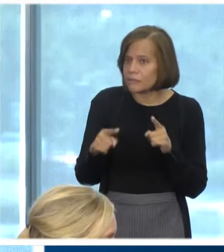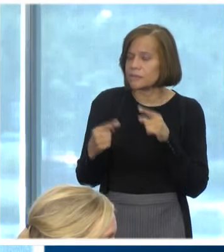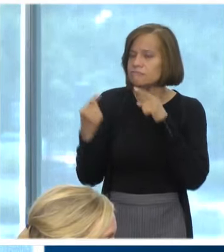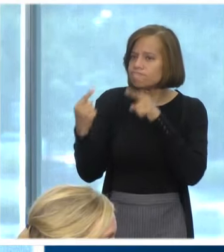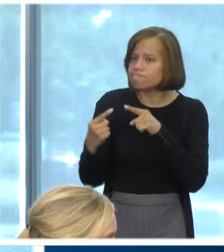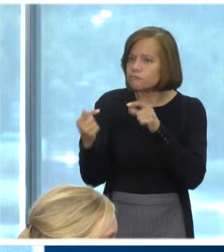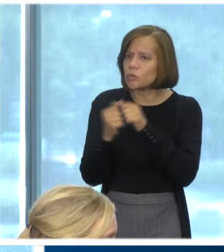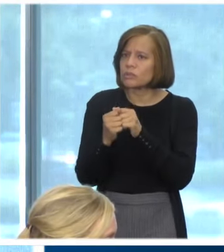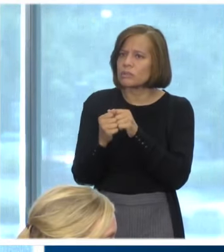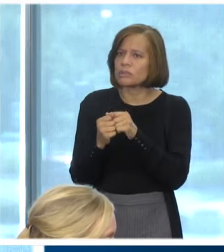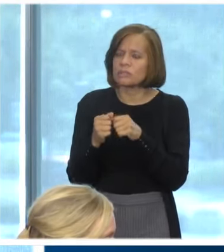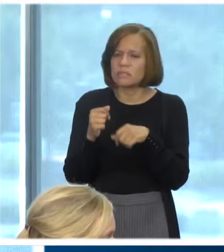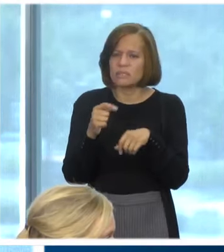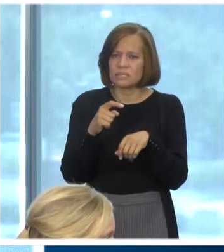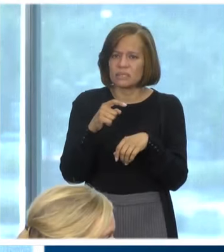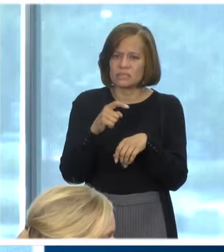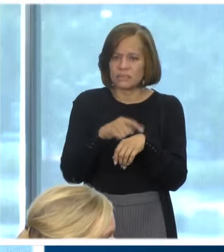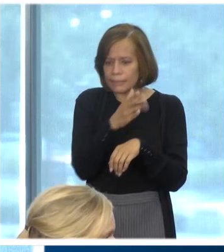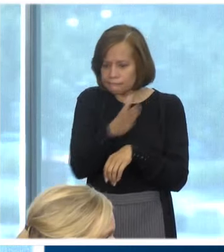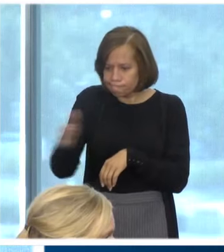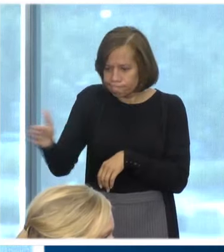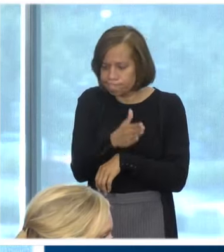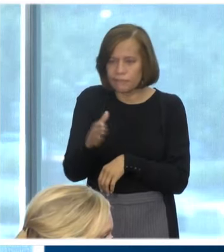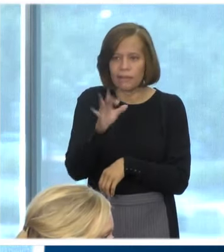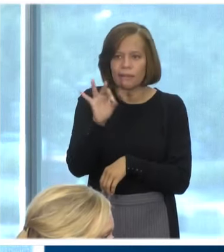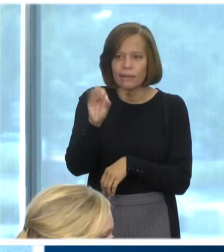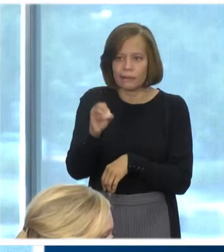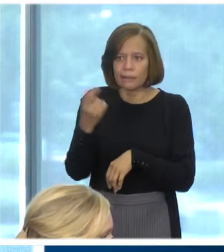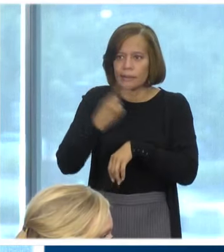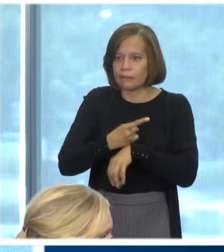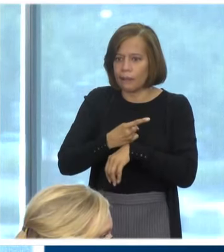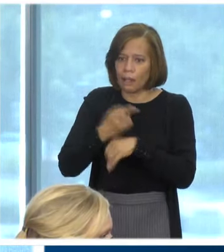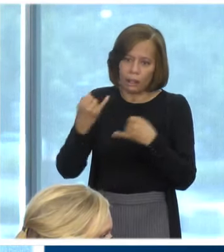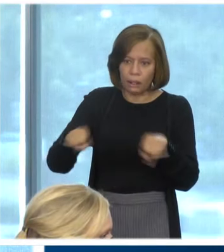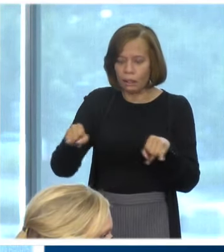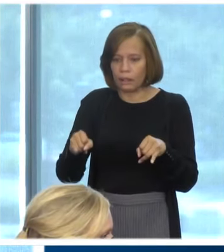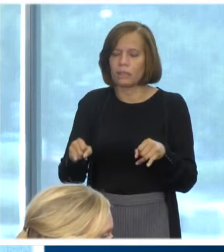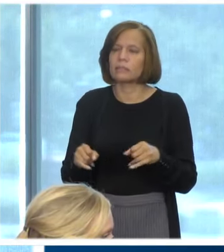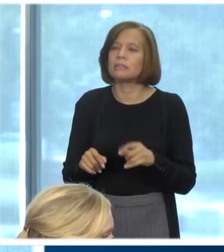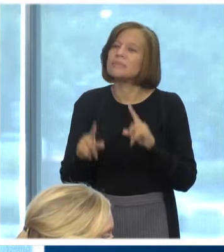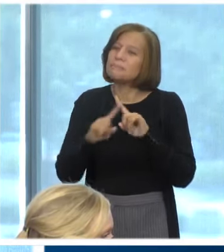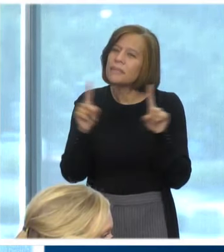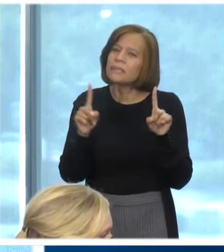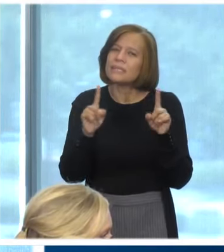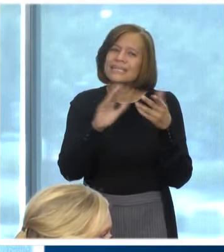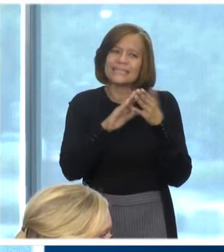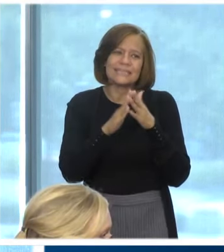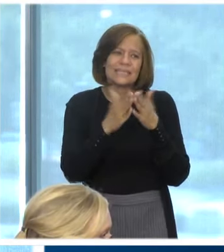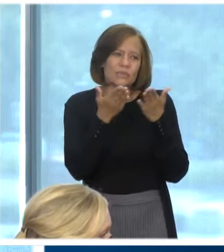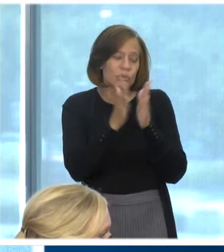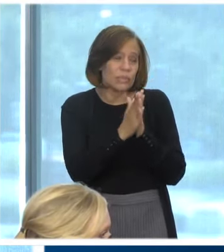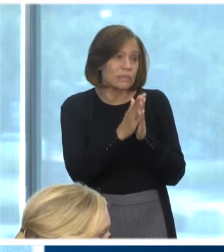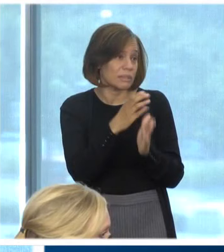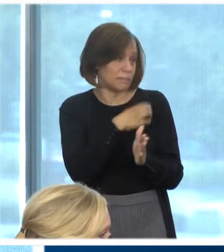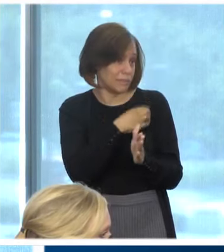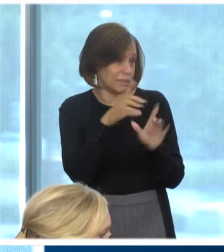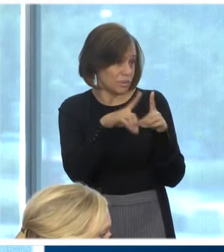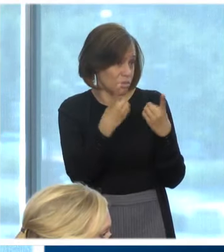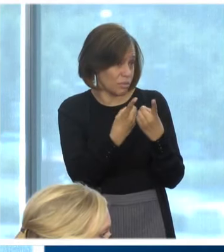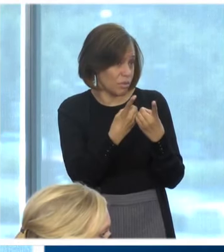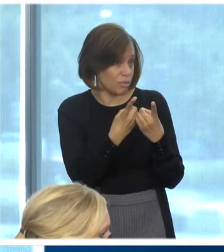the timeline. That was something, the 90-day drop-dead deadline. But the city requested that the police department